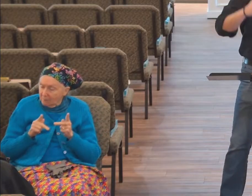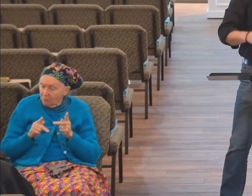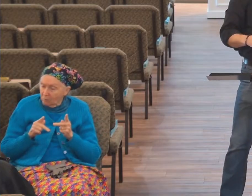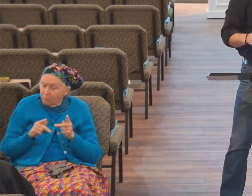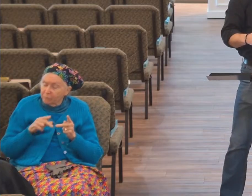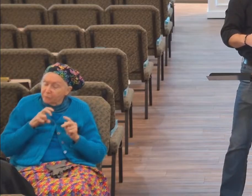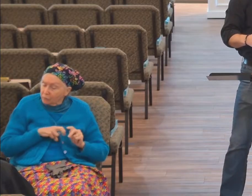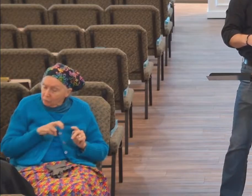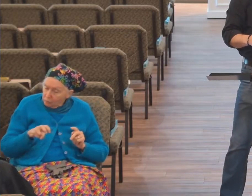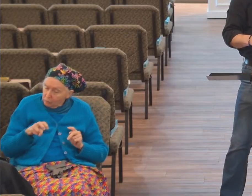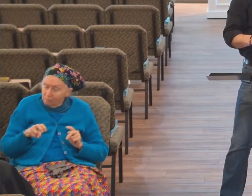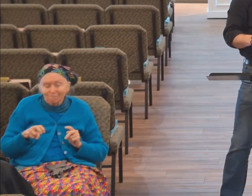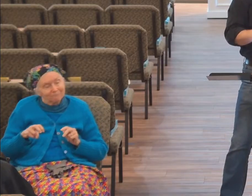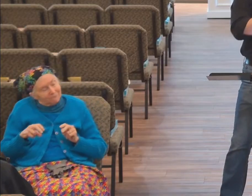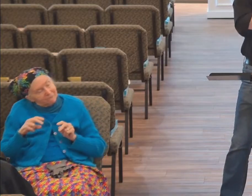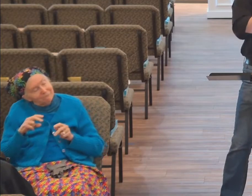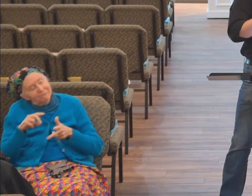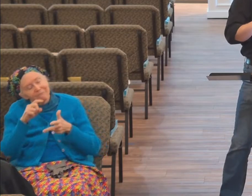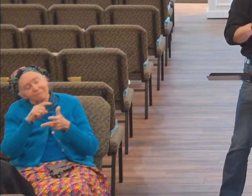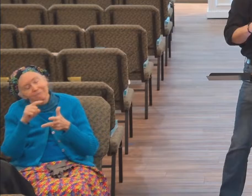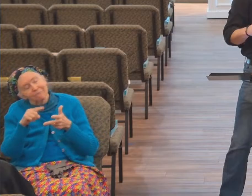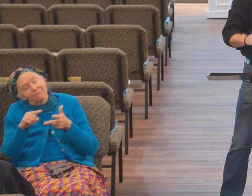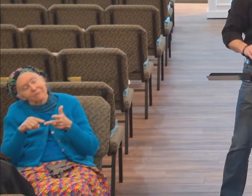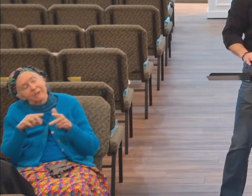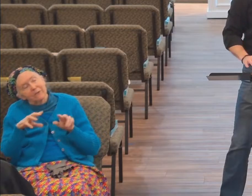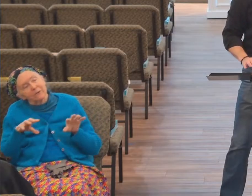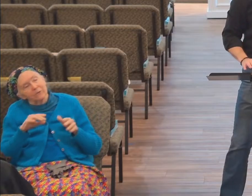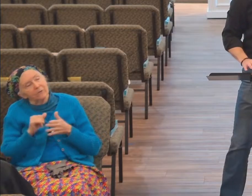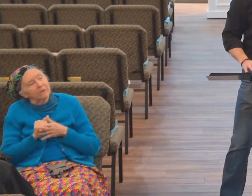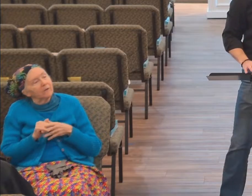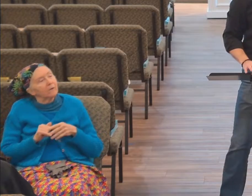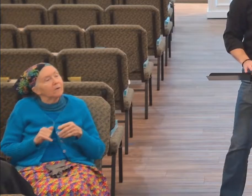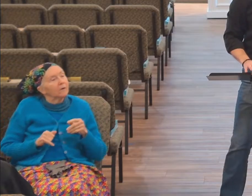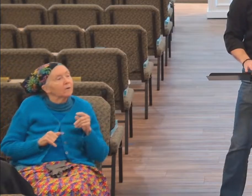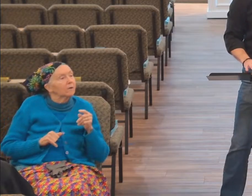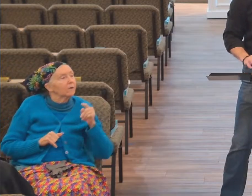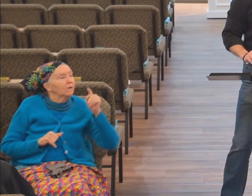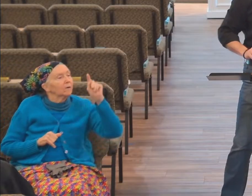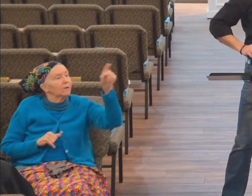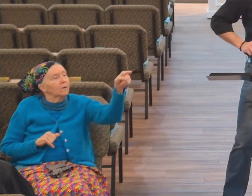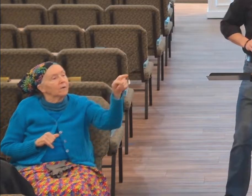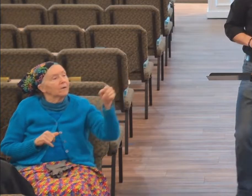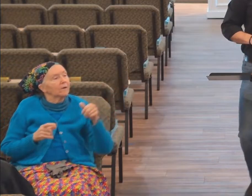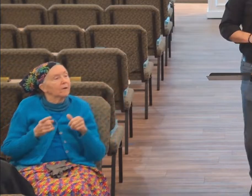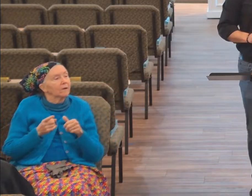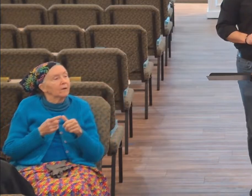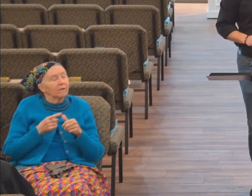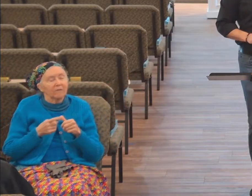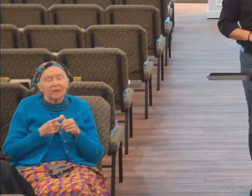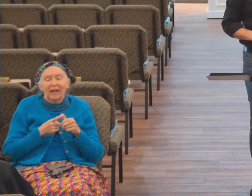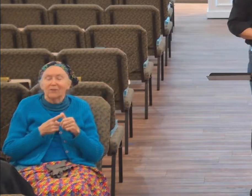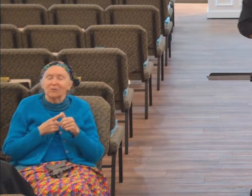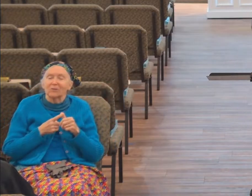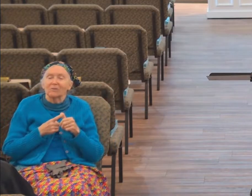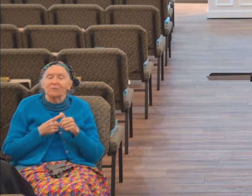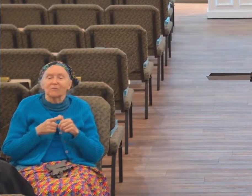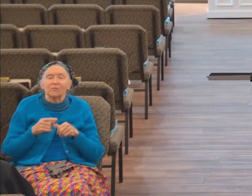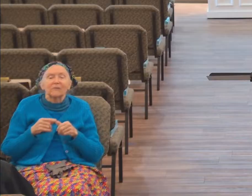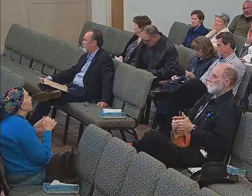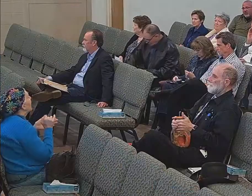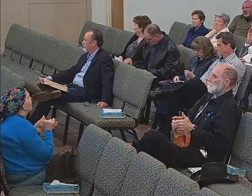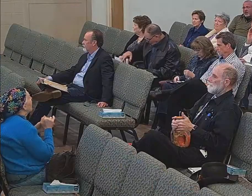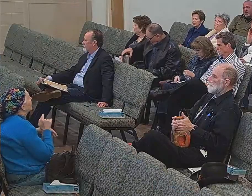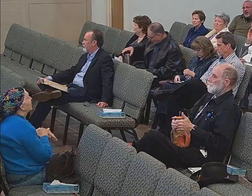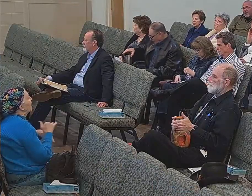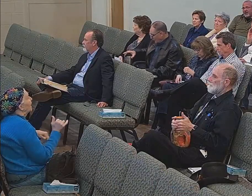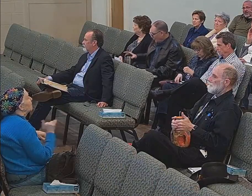were evaluated. Okay? Scott? What he was fighting against was the first century version of mass market. Yeah, yes. There was no other thing.